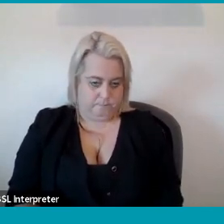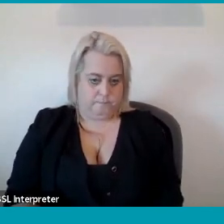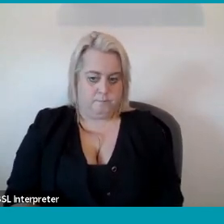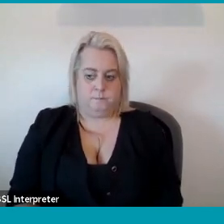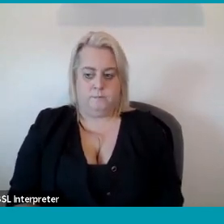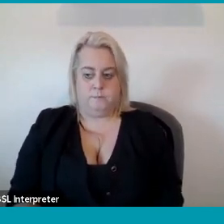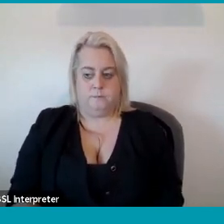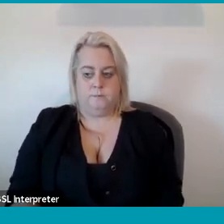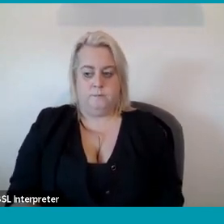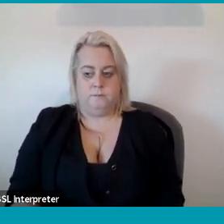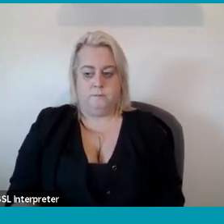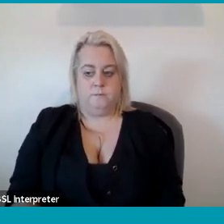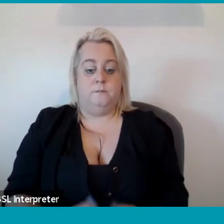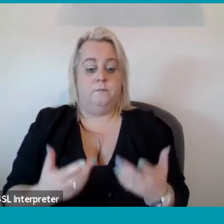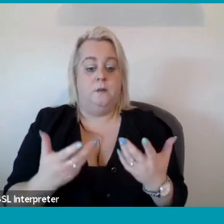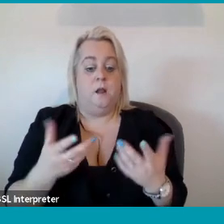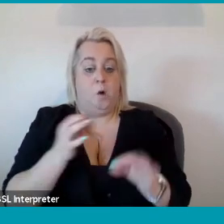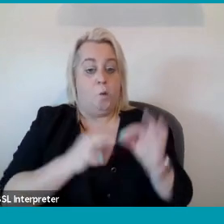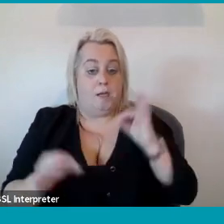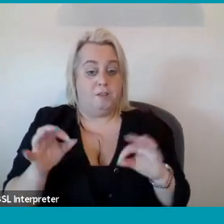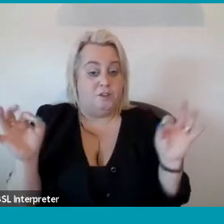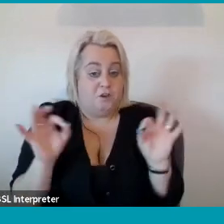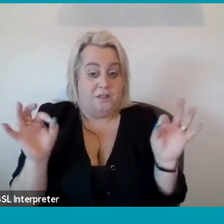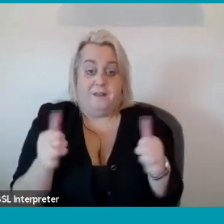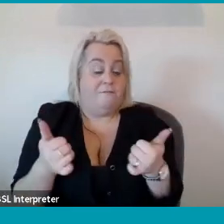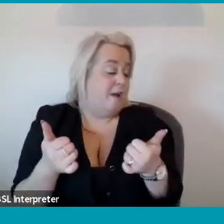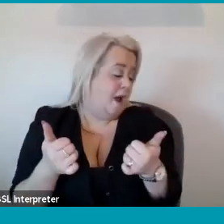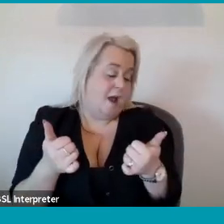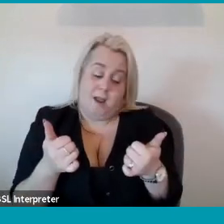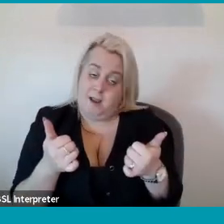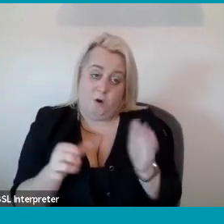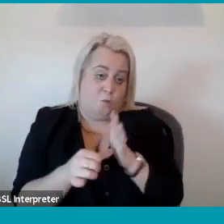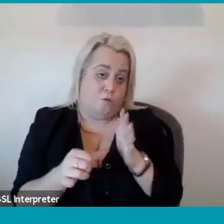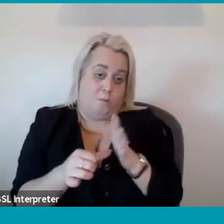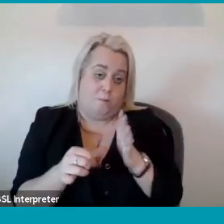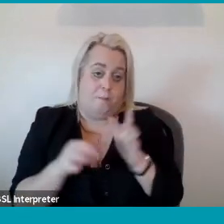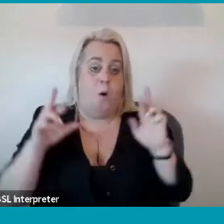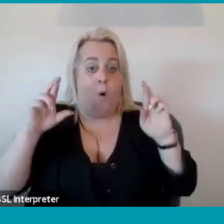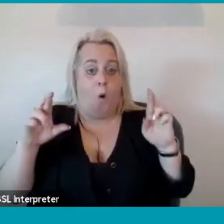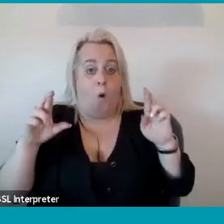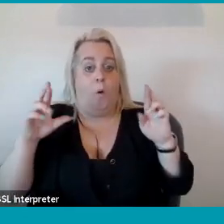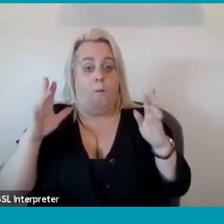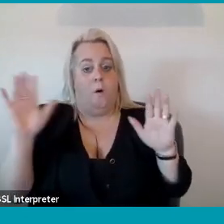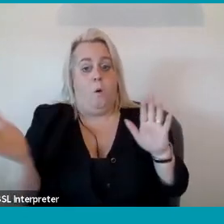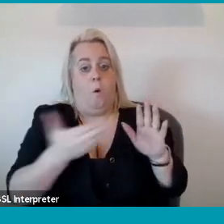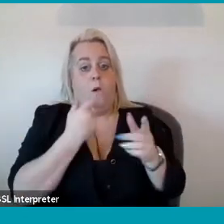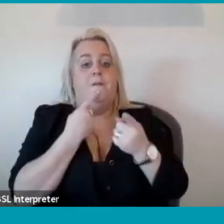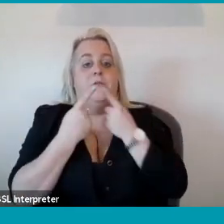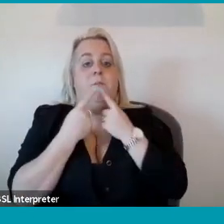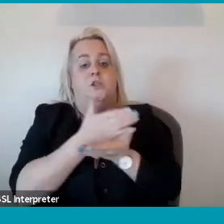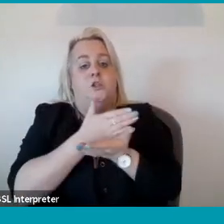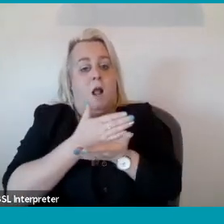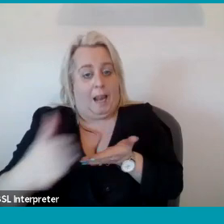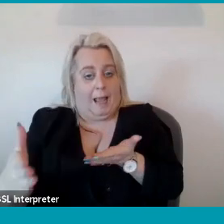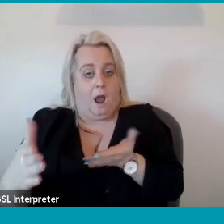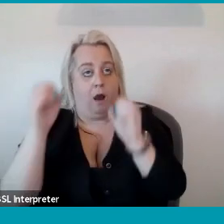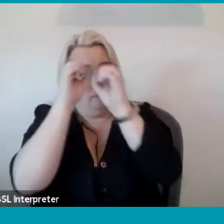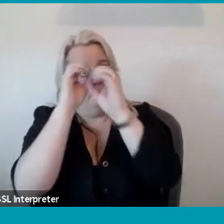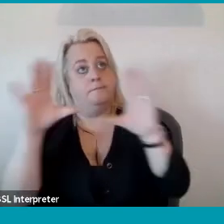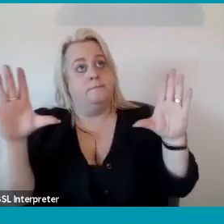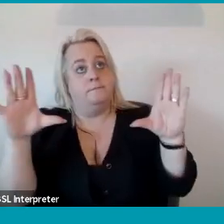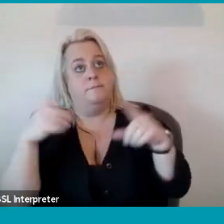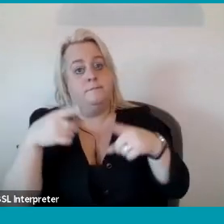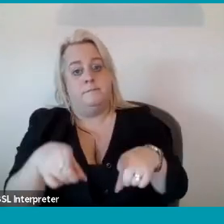If you don't have any questions, that's fine too. I'm hoping that means that I've made it all fairly clear in this webinar.